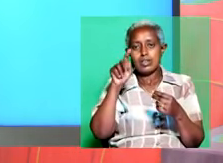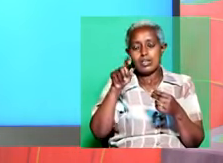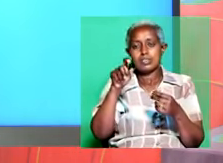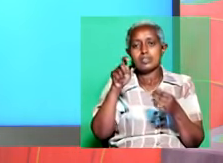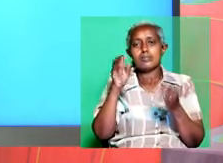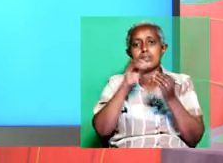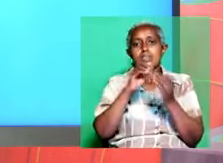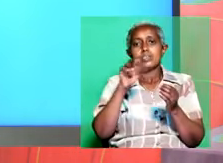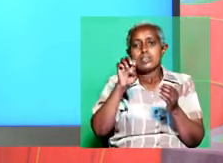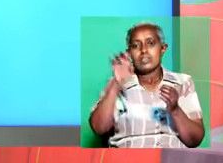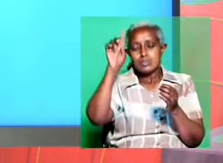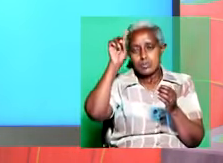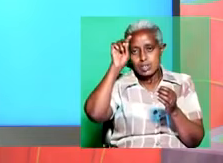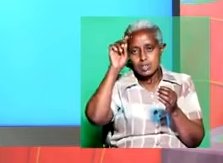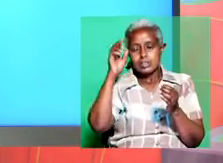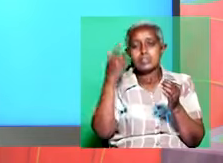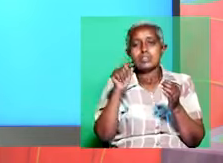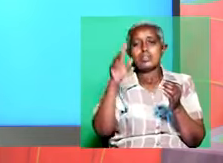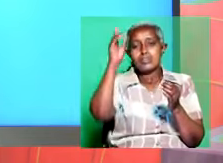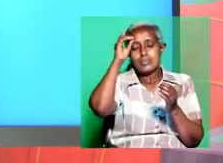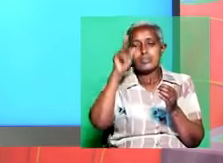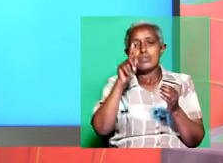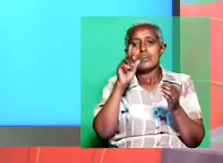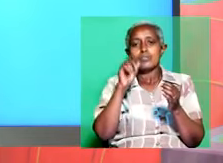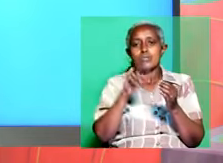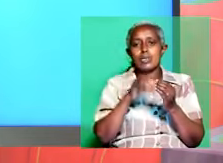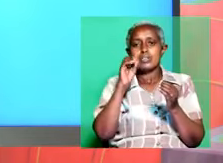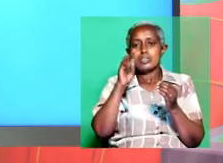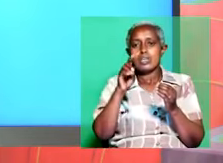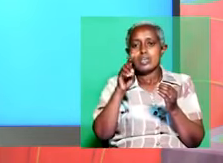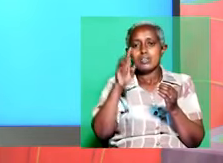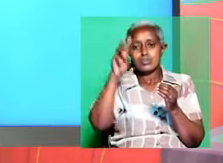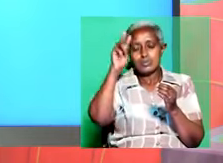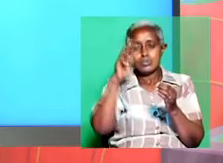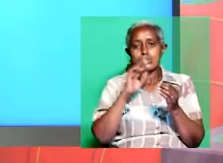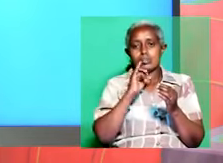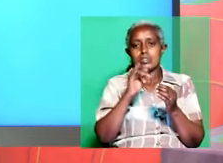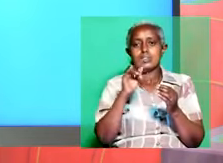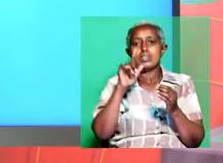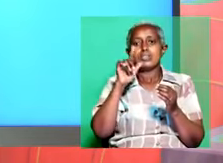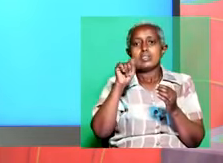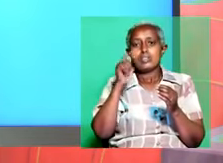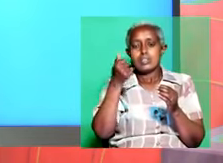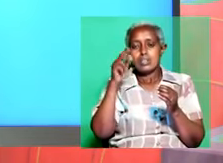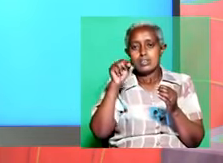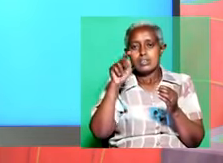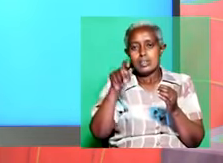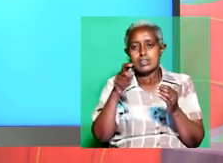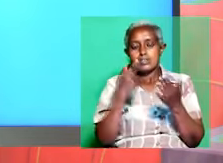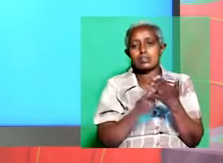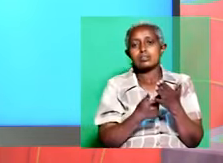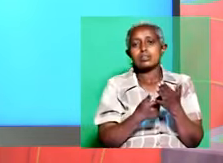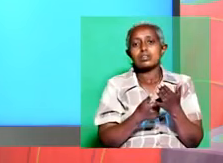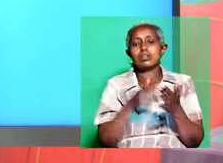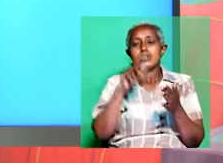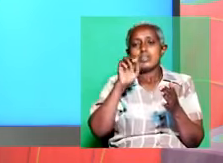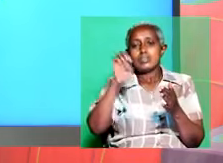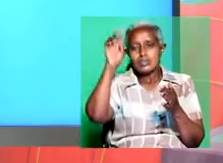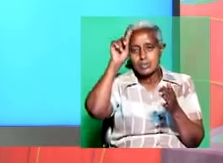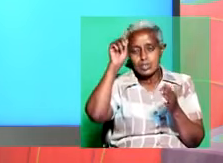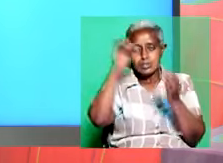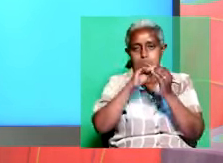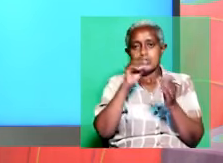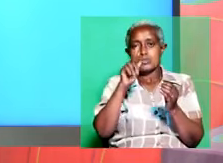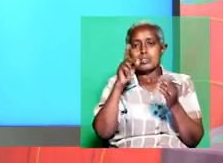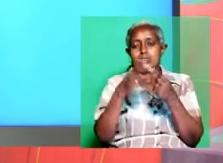to x, the derivative of 1 plus x squared is it is to x times tan x plus e raised to x times 1 plus